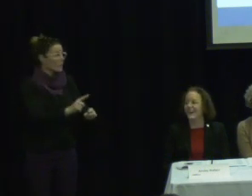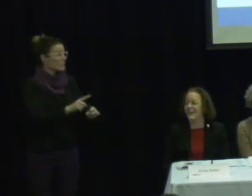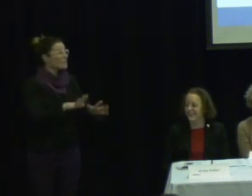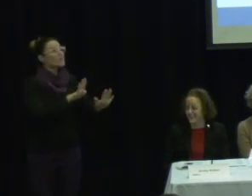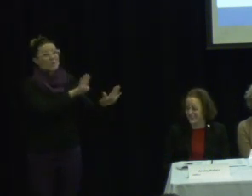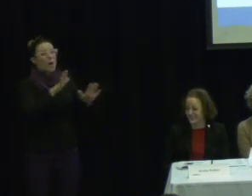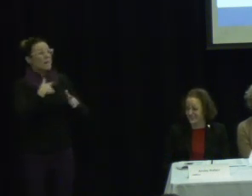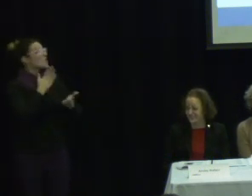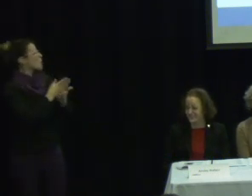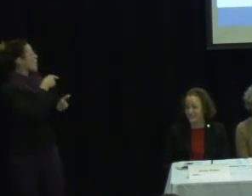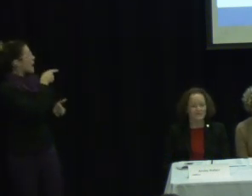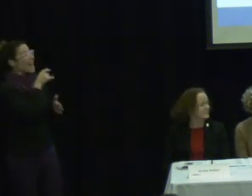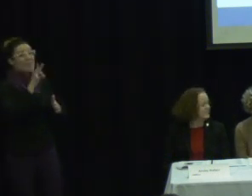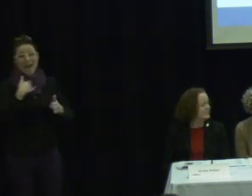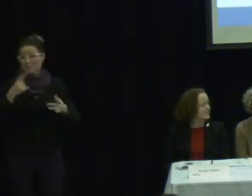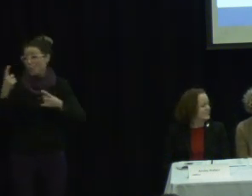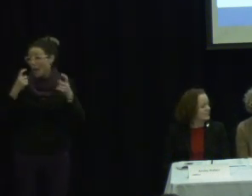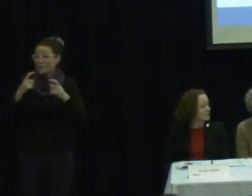me.